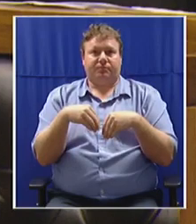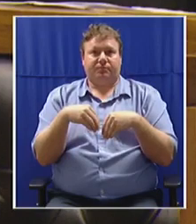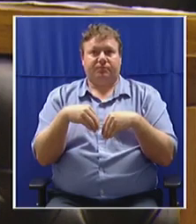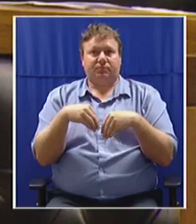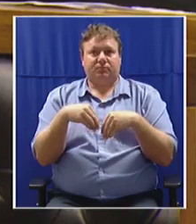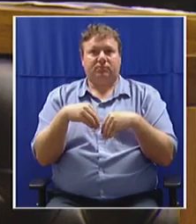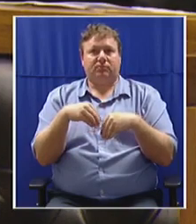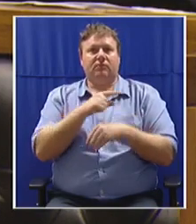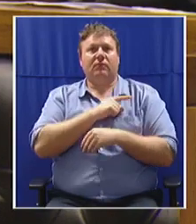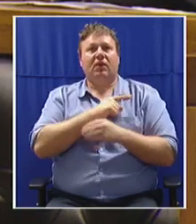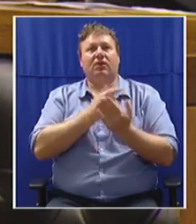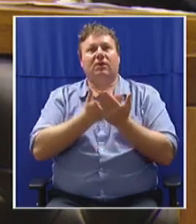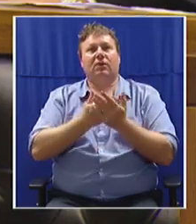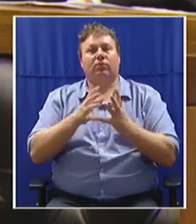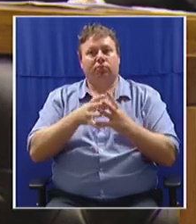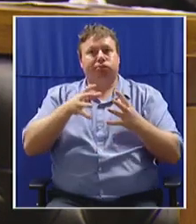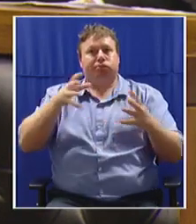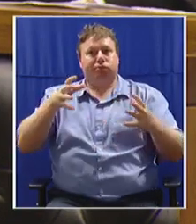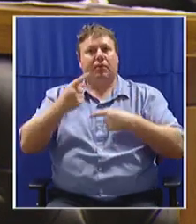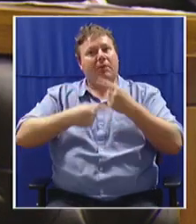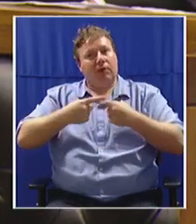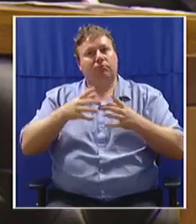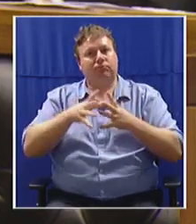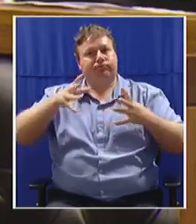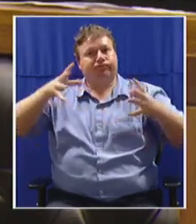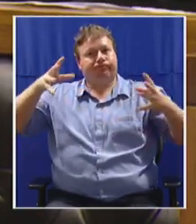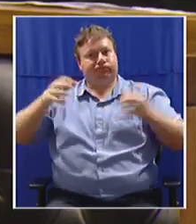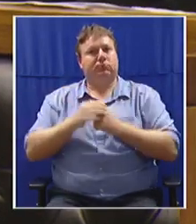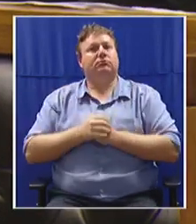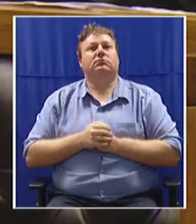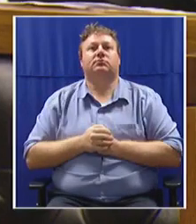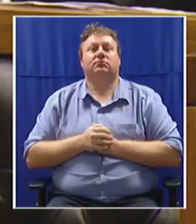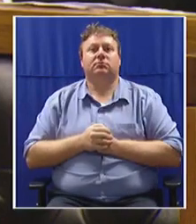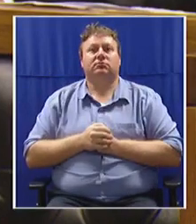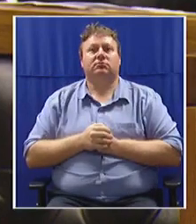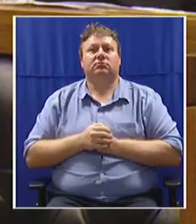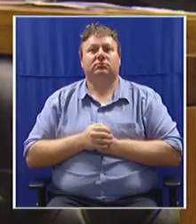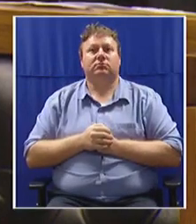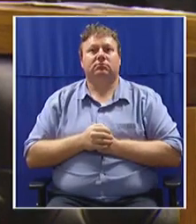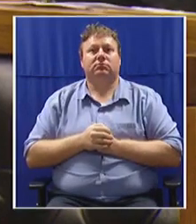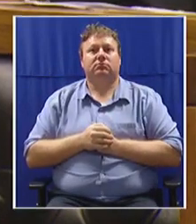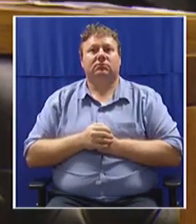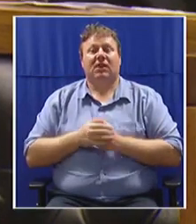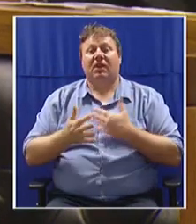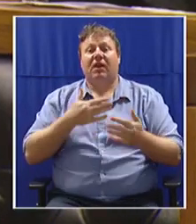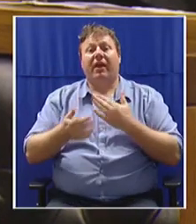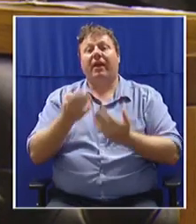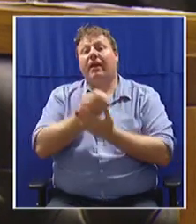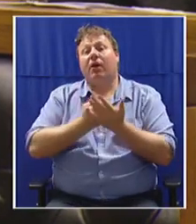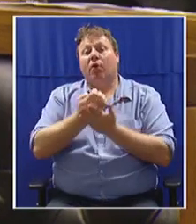so that they can grow and be big enterprises. Now, any economy that is